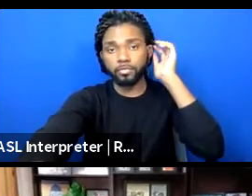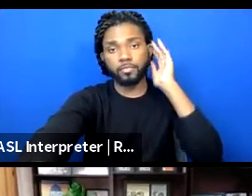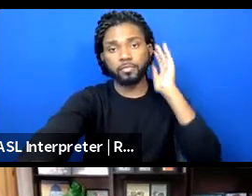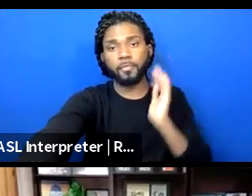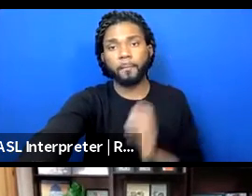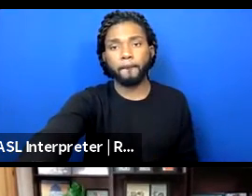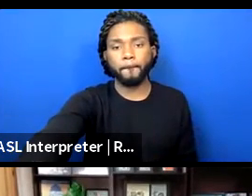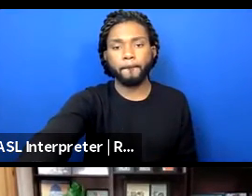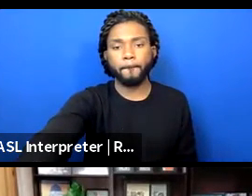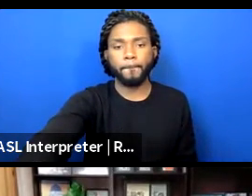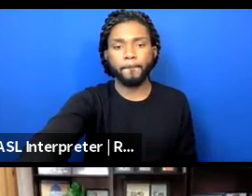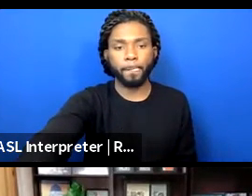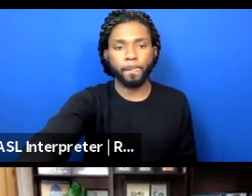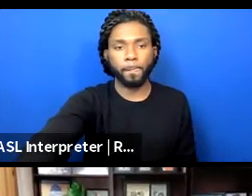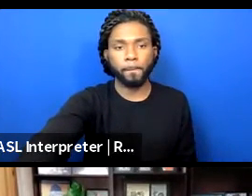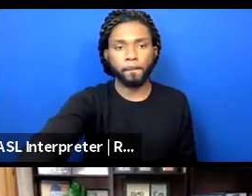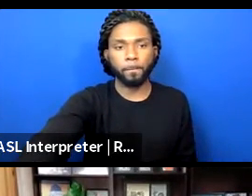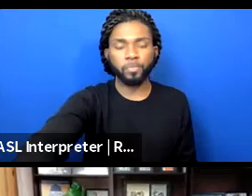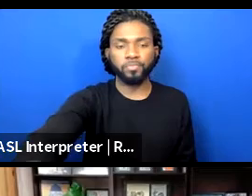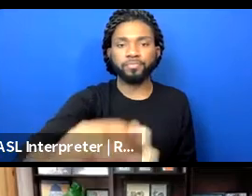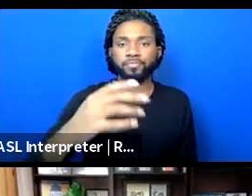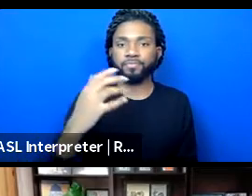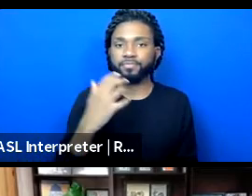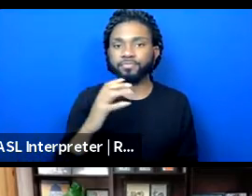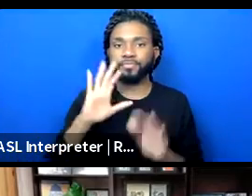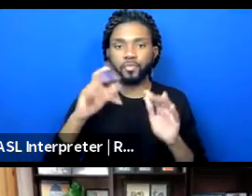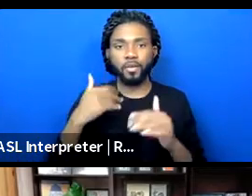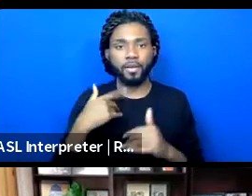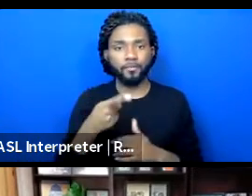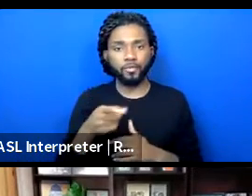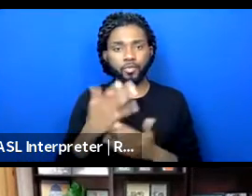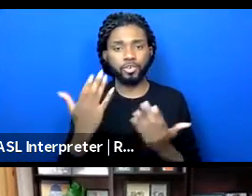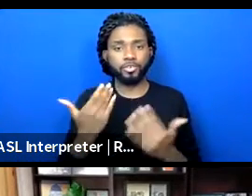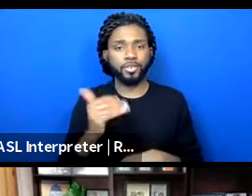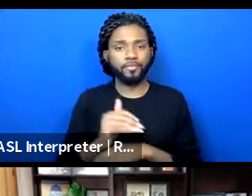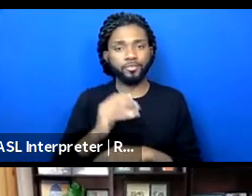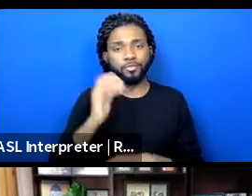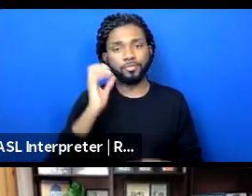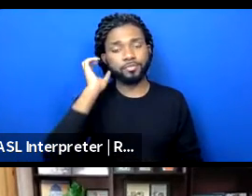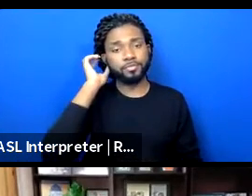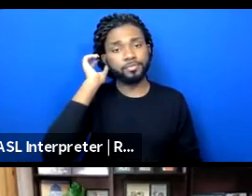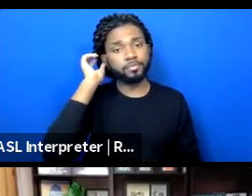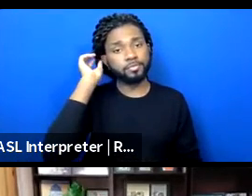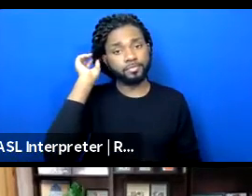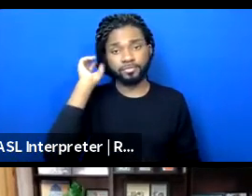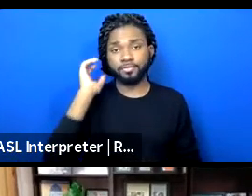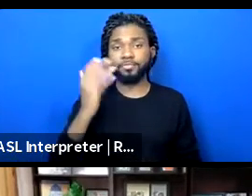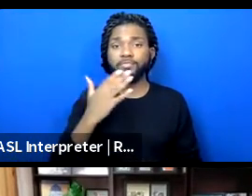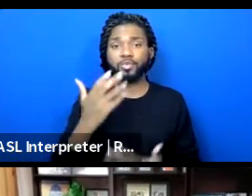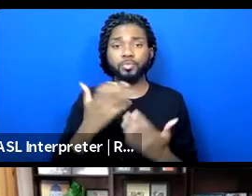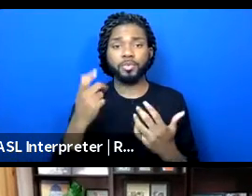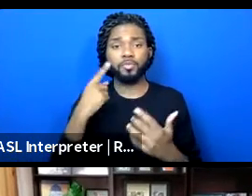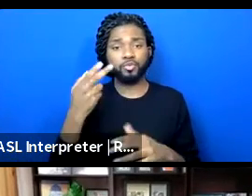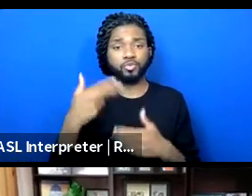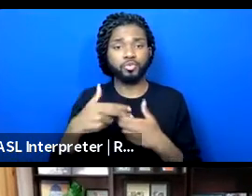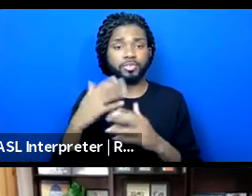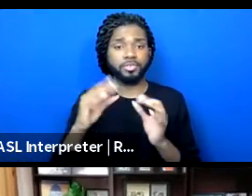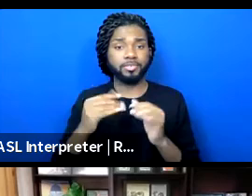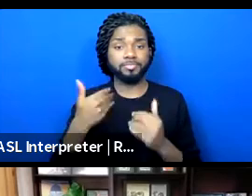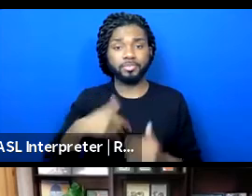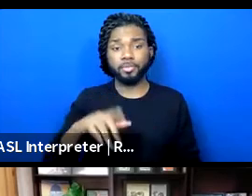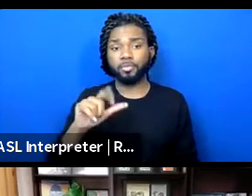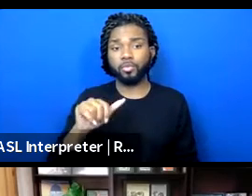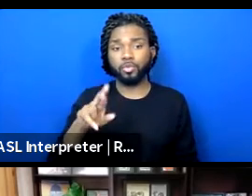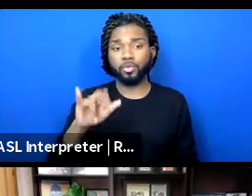Great. Wow, it's wonderful to have you all here this afternoon. Thank you so much for joining this session. I'm Lori Baskin.